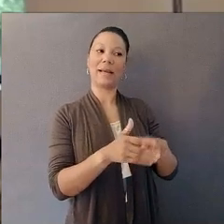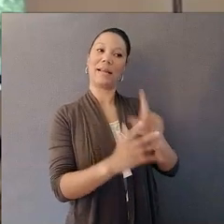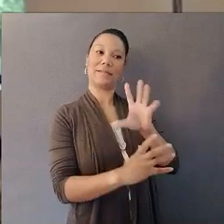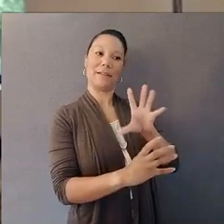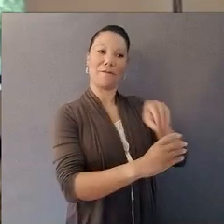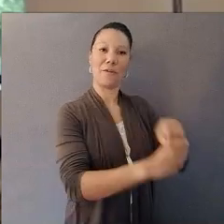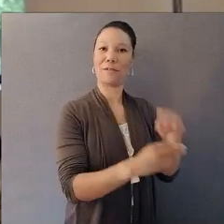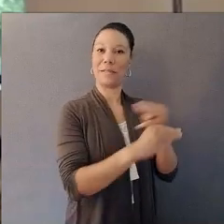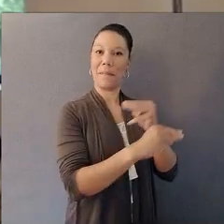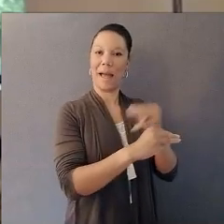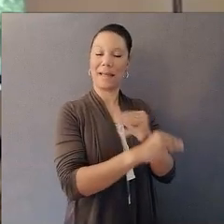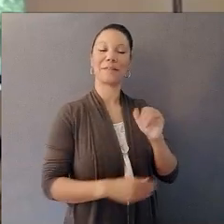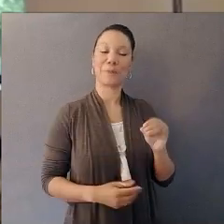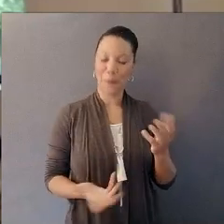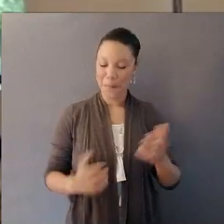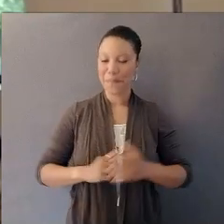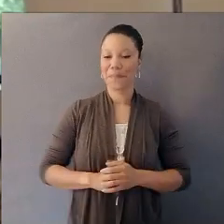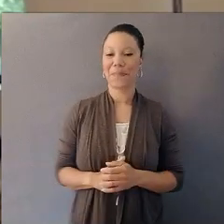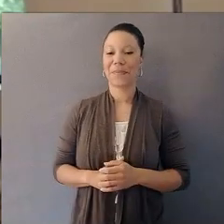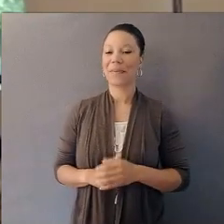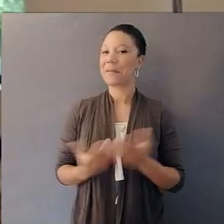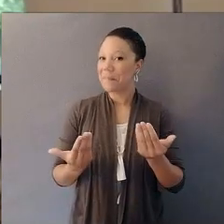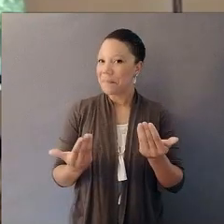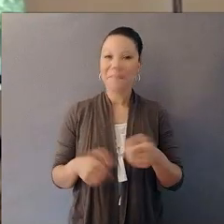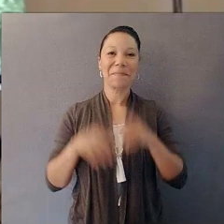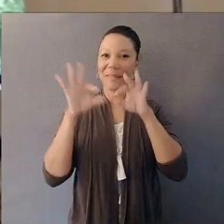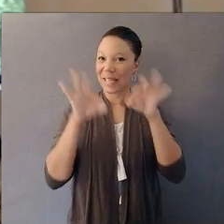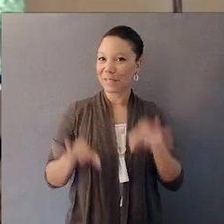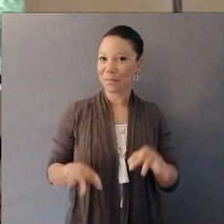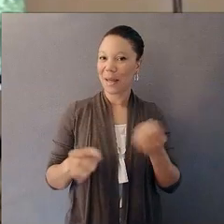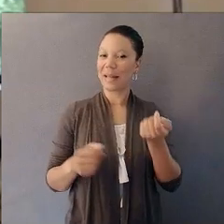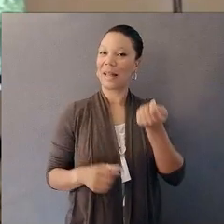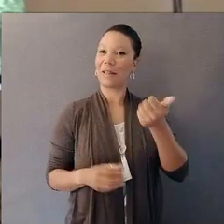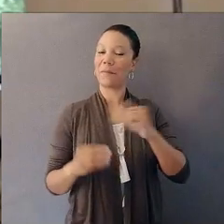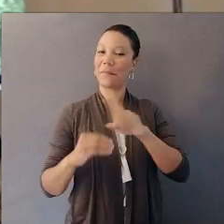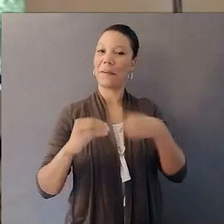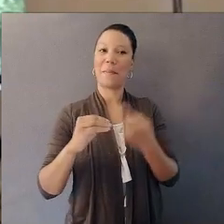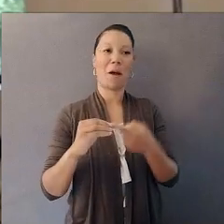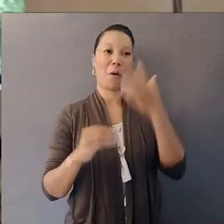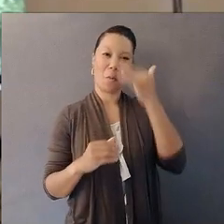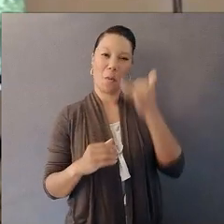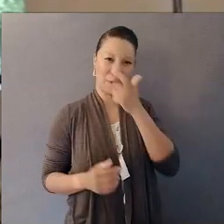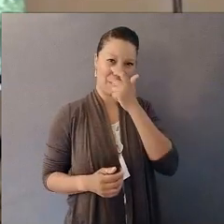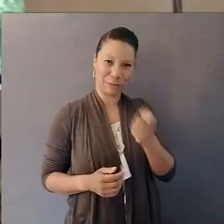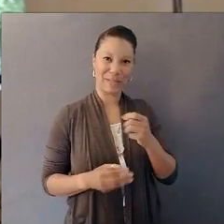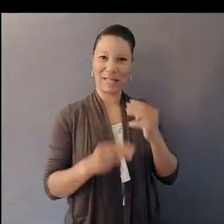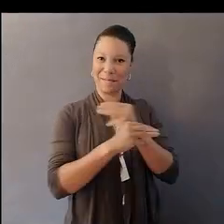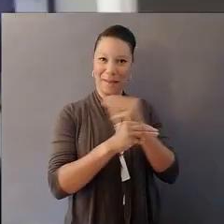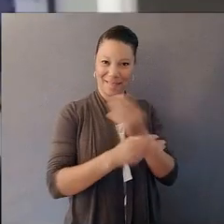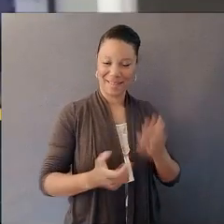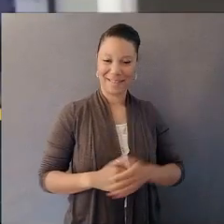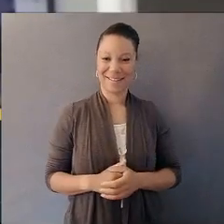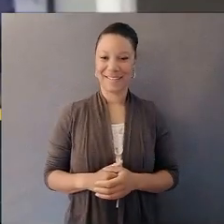So Michael, give us a little bit of breakdown on what brought you to